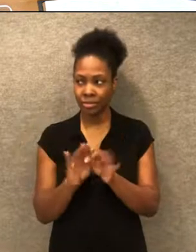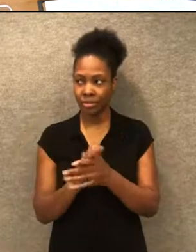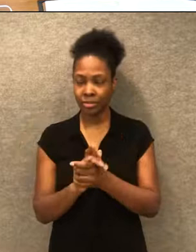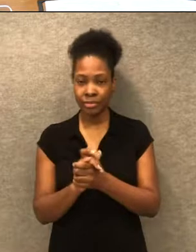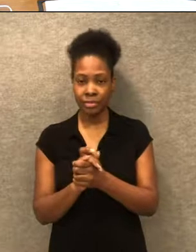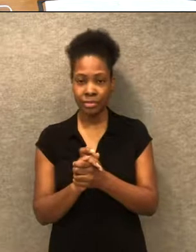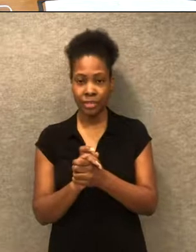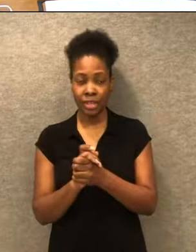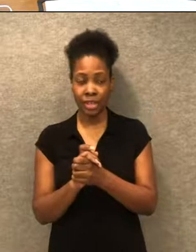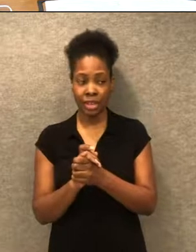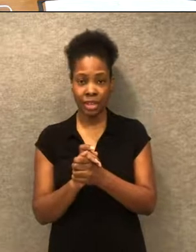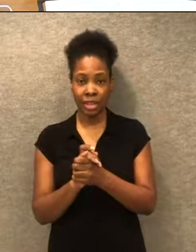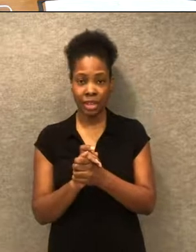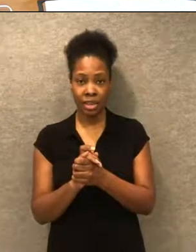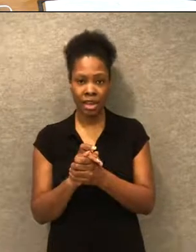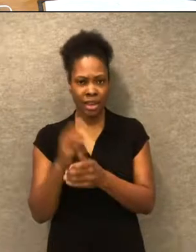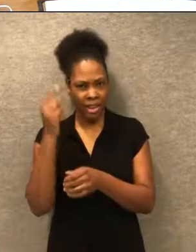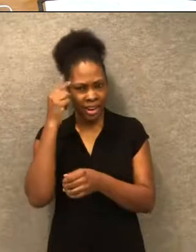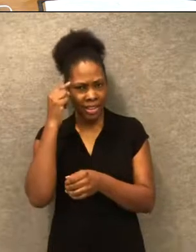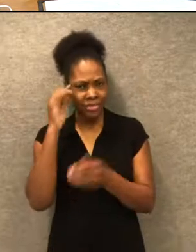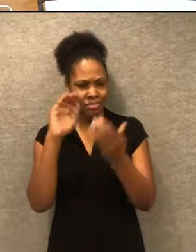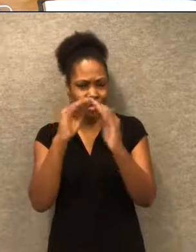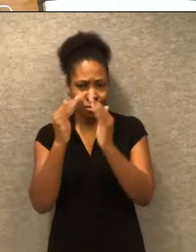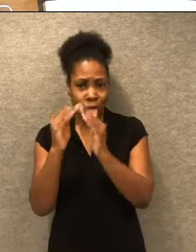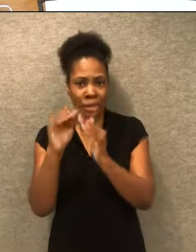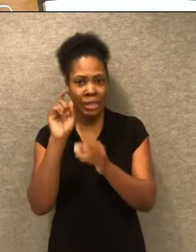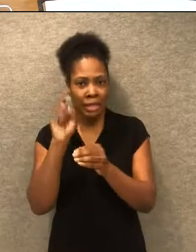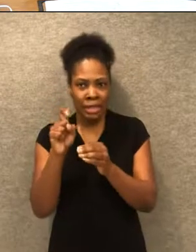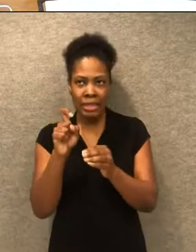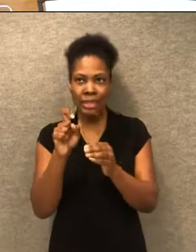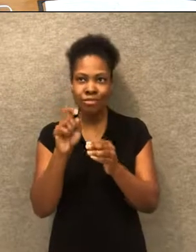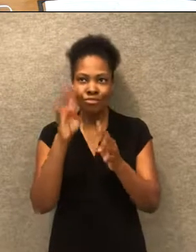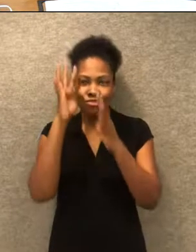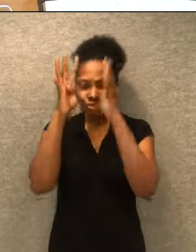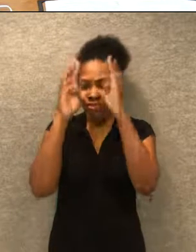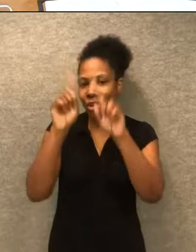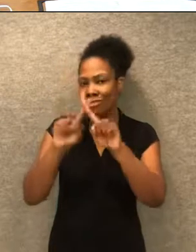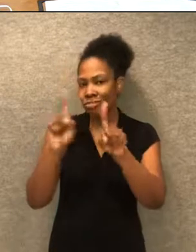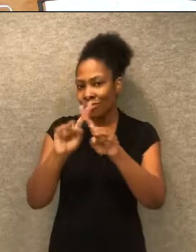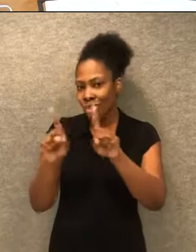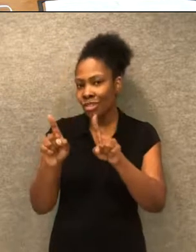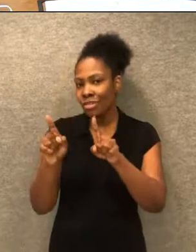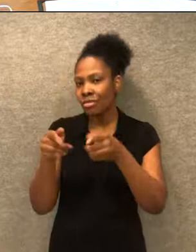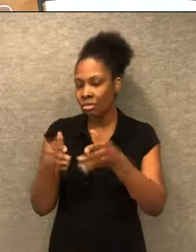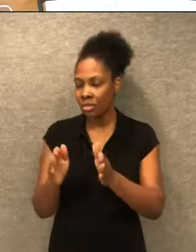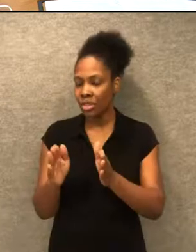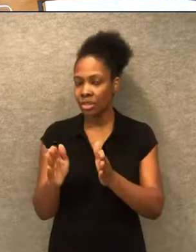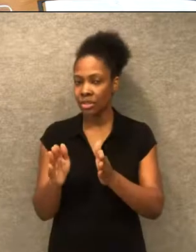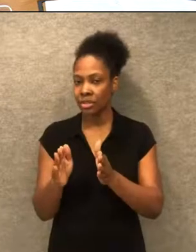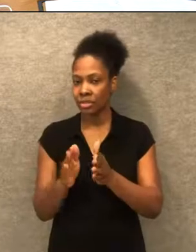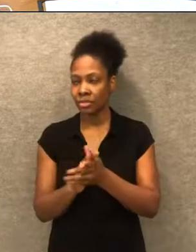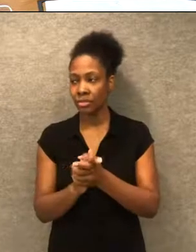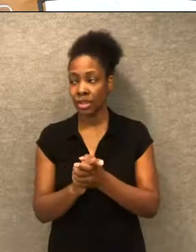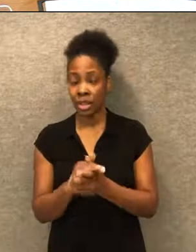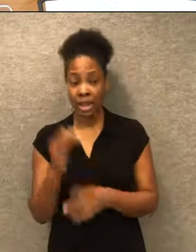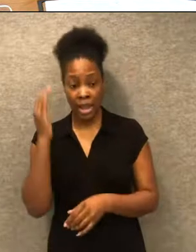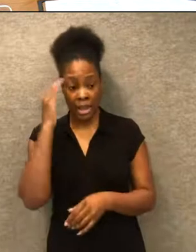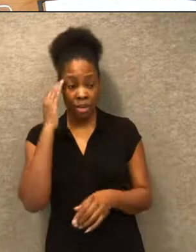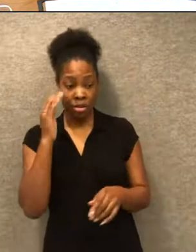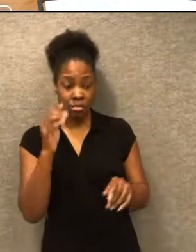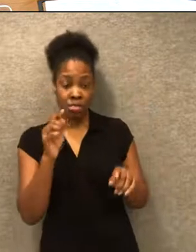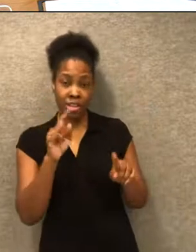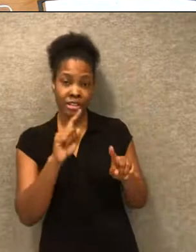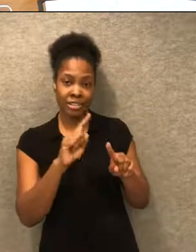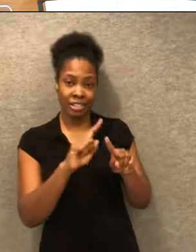our communities to really be creative. I know that in some communities, teachers